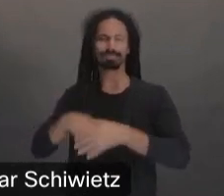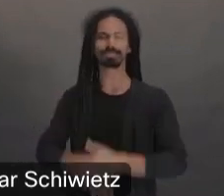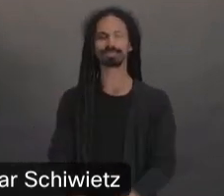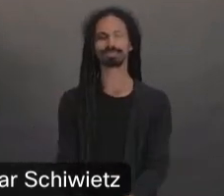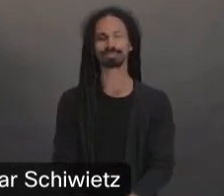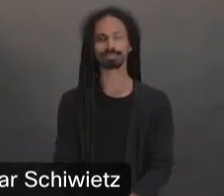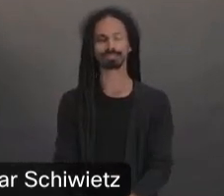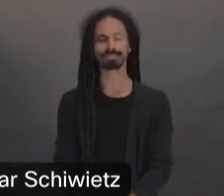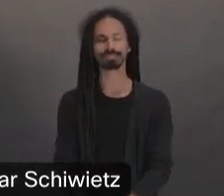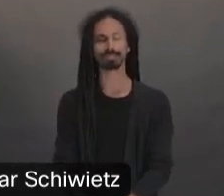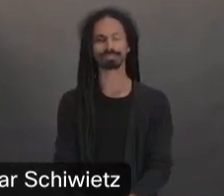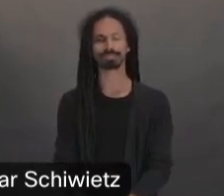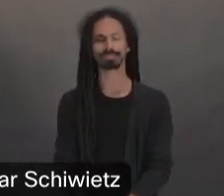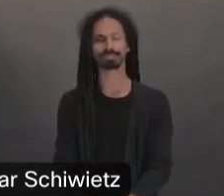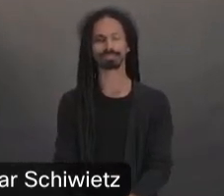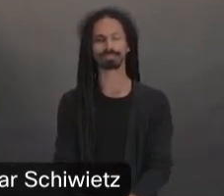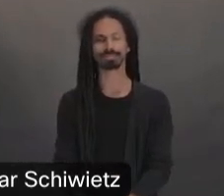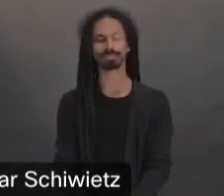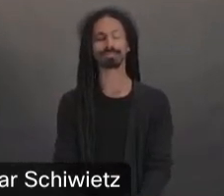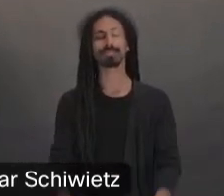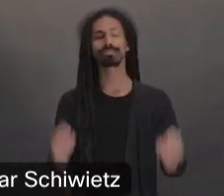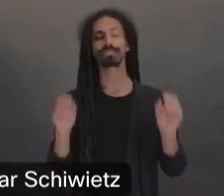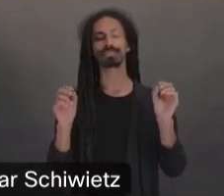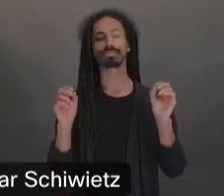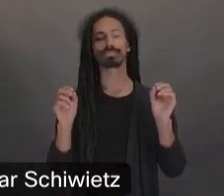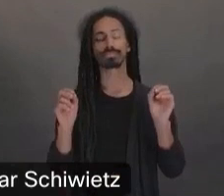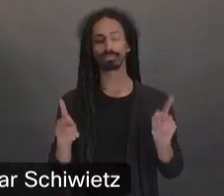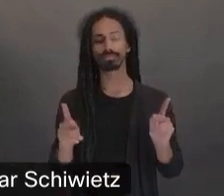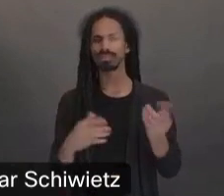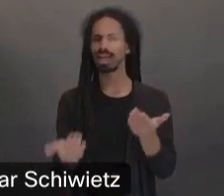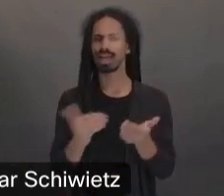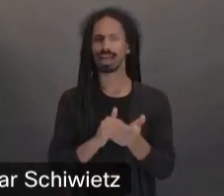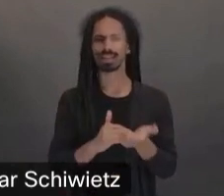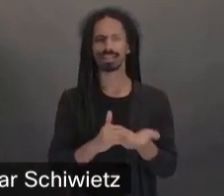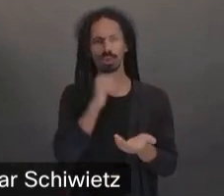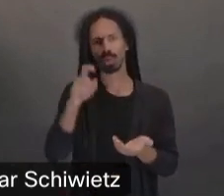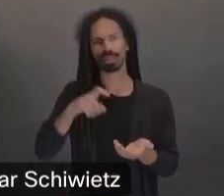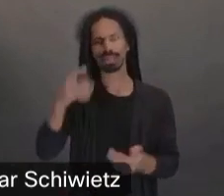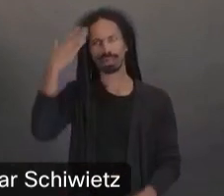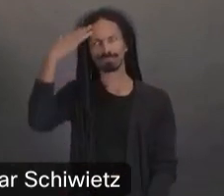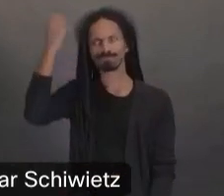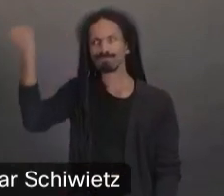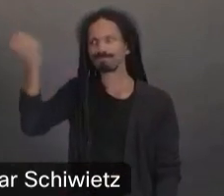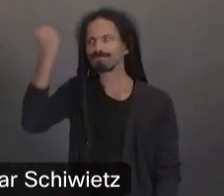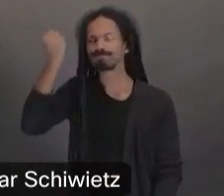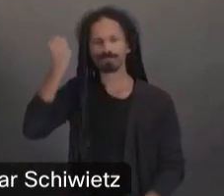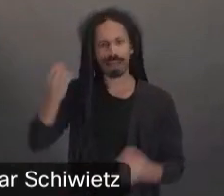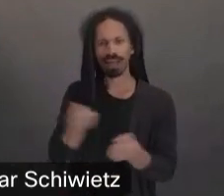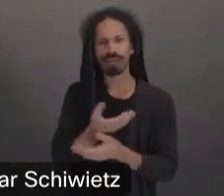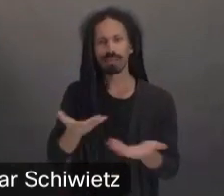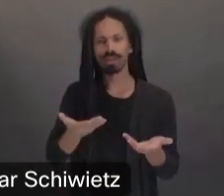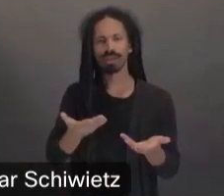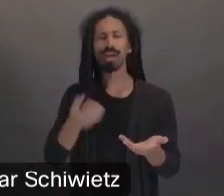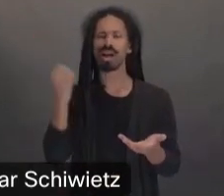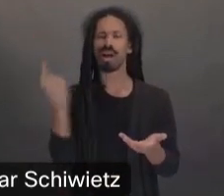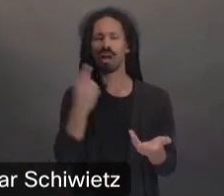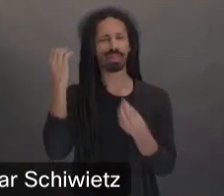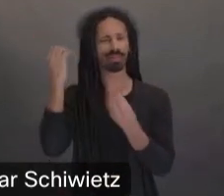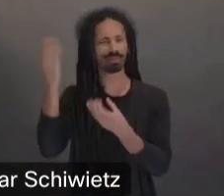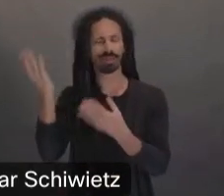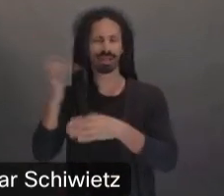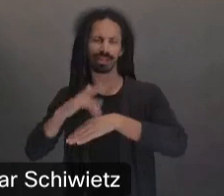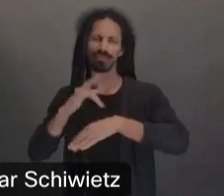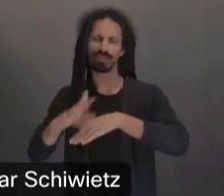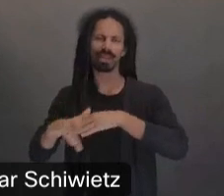Okay, so again, you don't have to know this off by heart. These things are available online. So it's